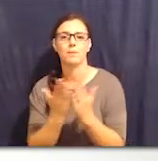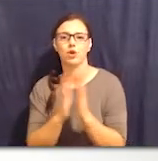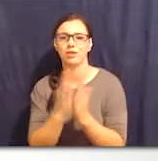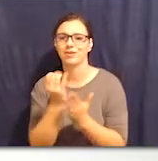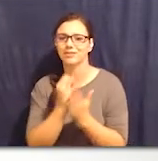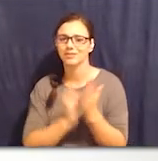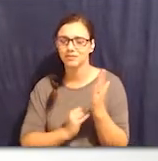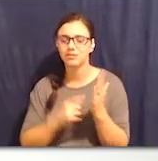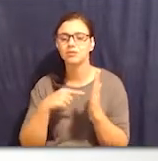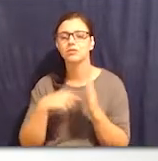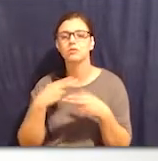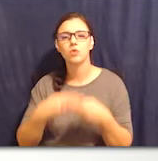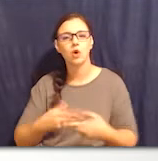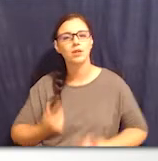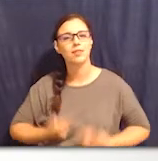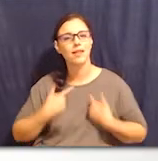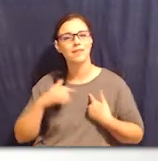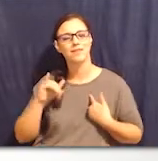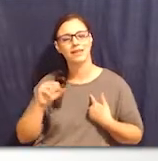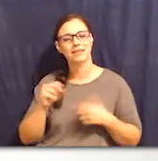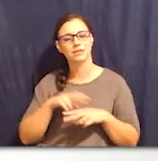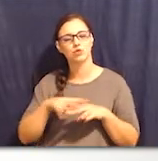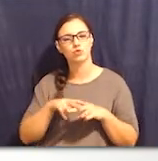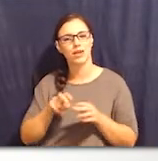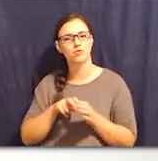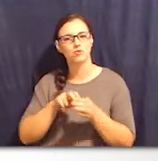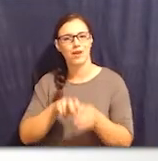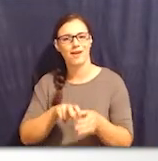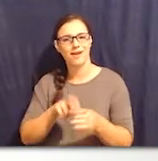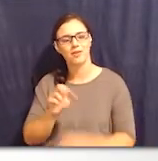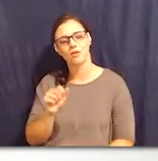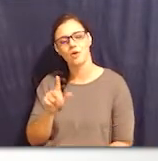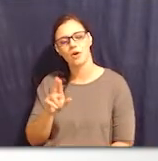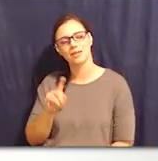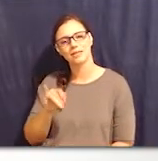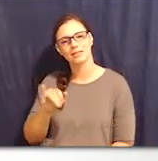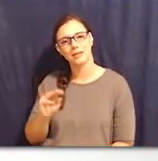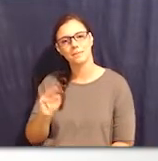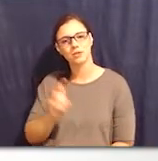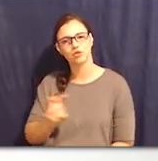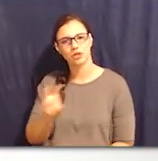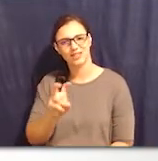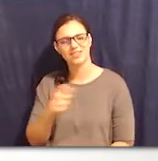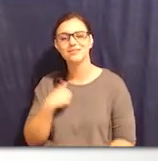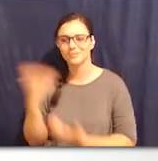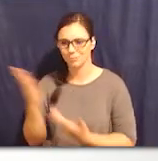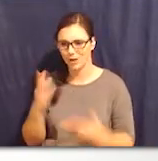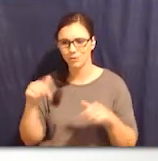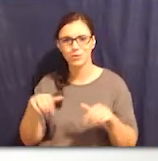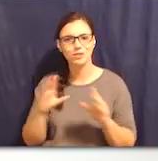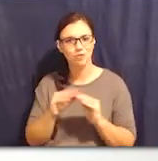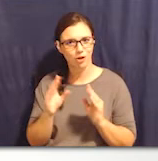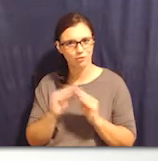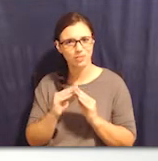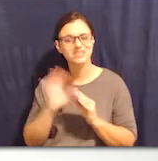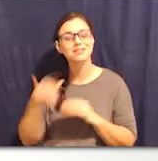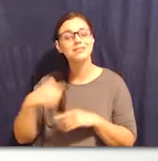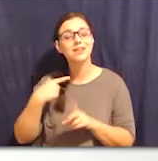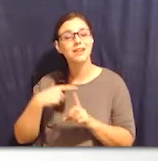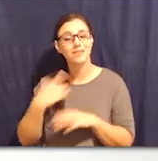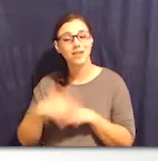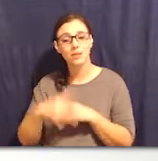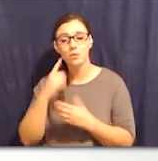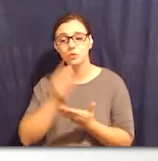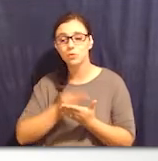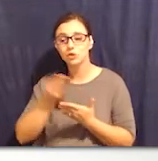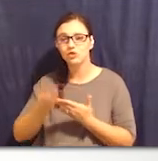into an illustrated book called Life is a Train Ride, an Autism Journey, which I brought with me